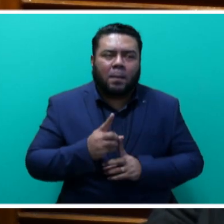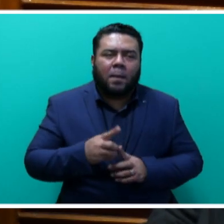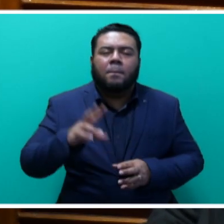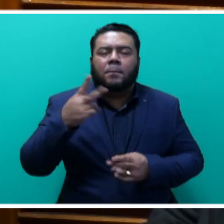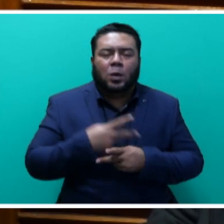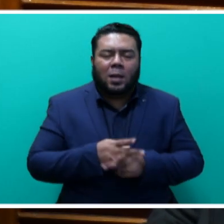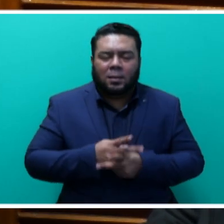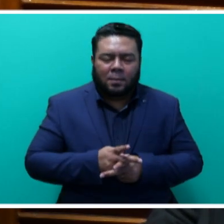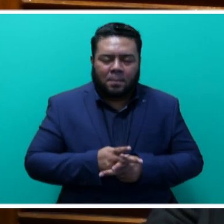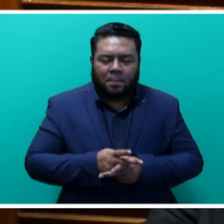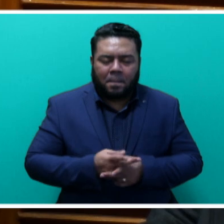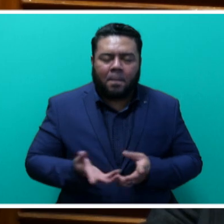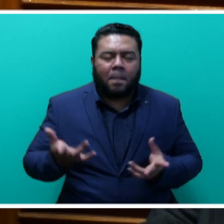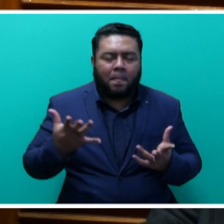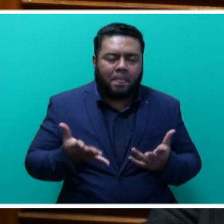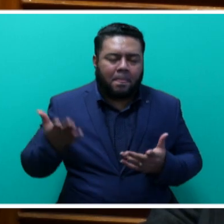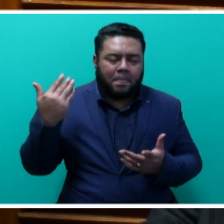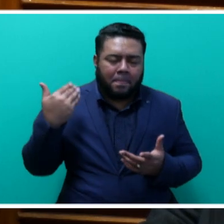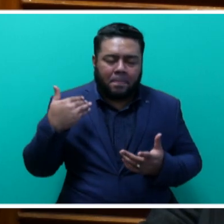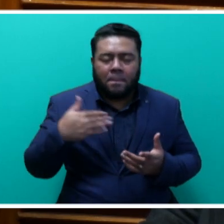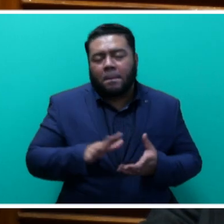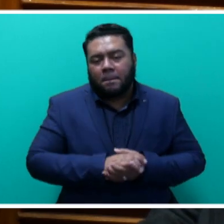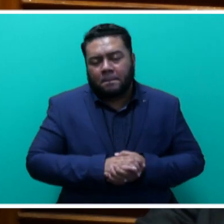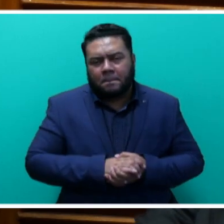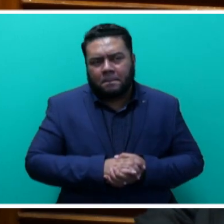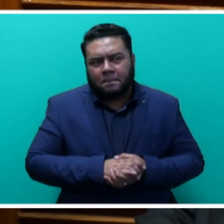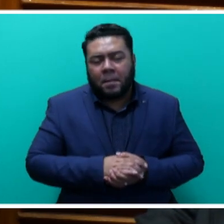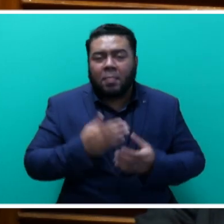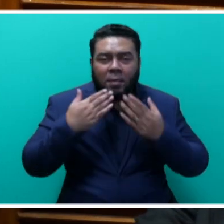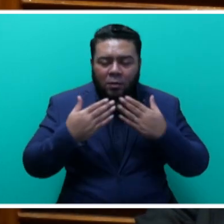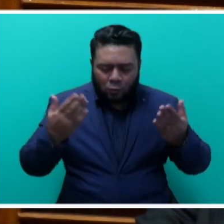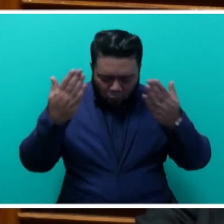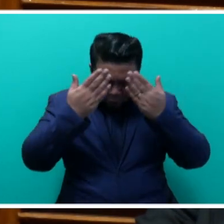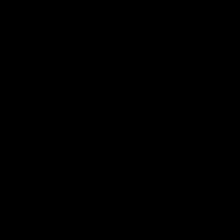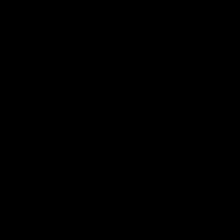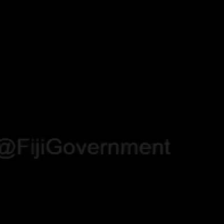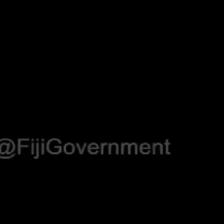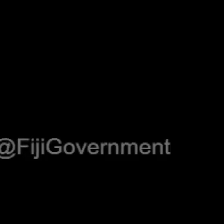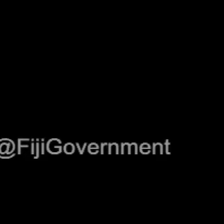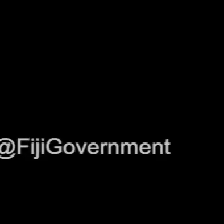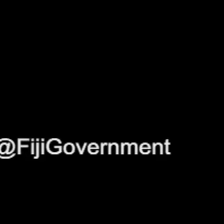productive and resilient rural communities through an integrated manner. Thank you, Narsawali.